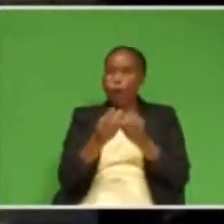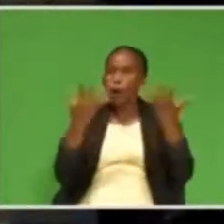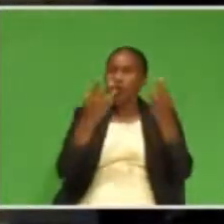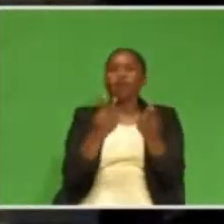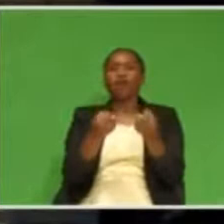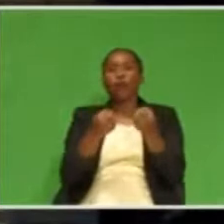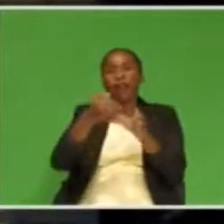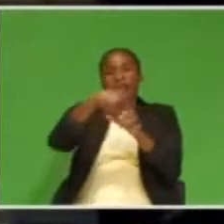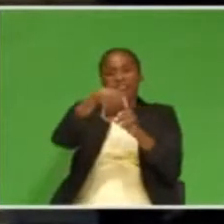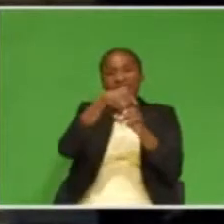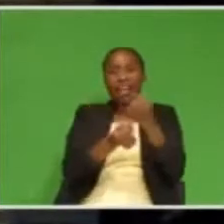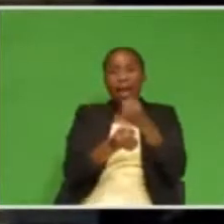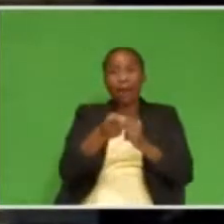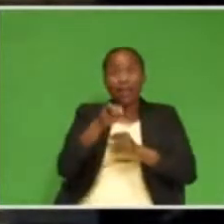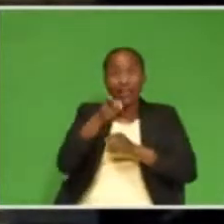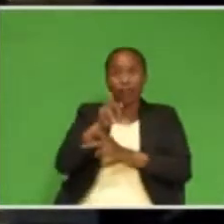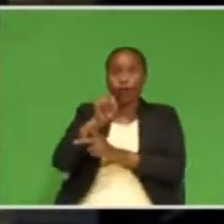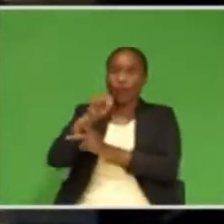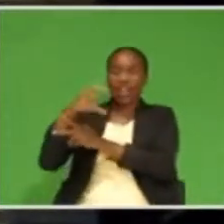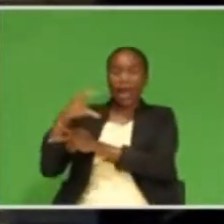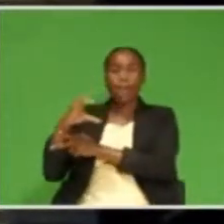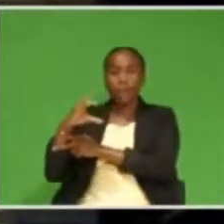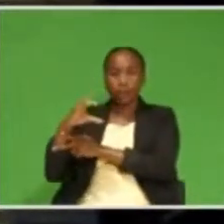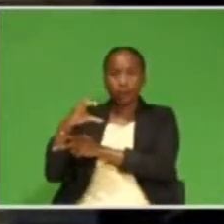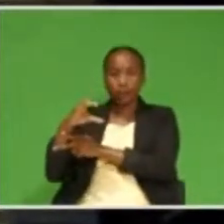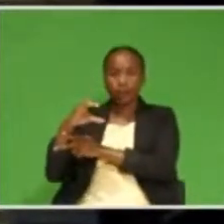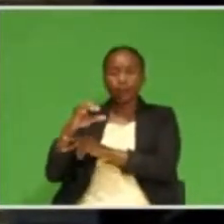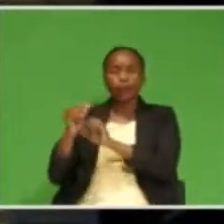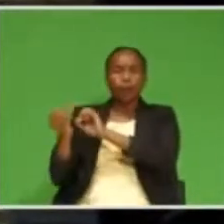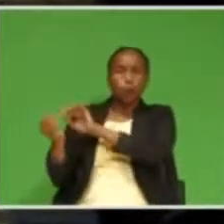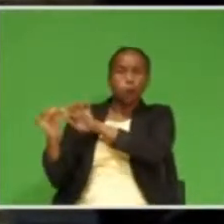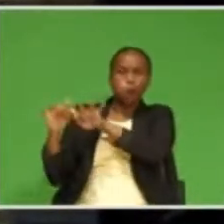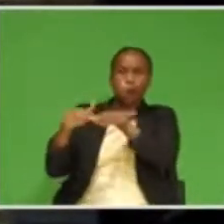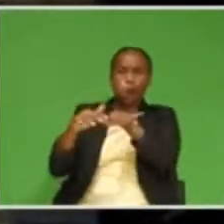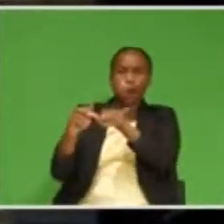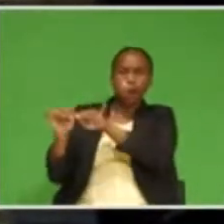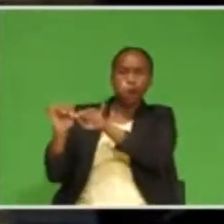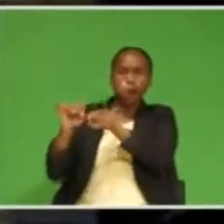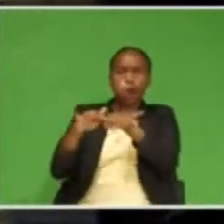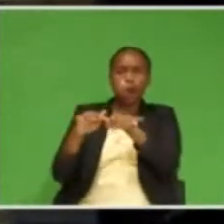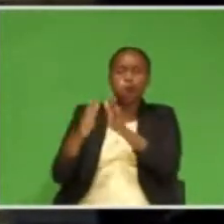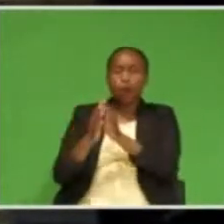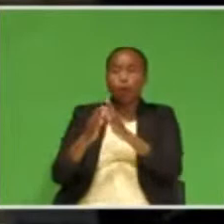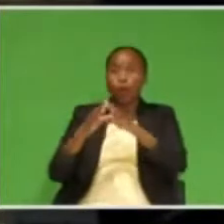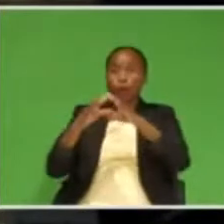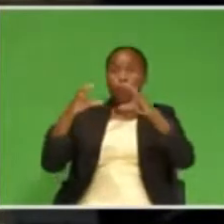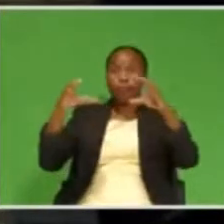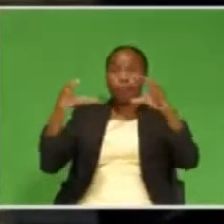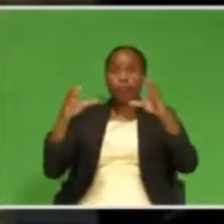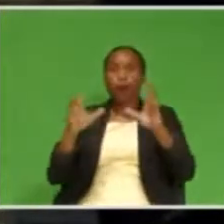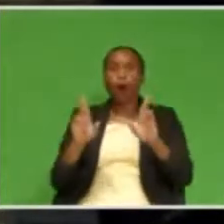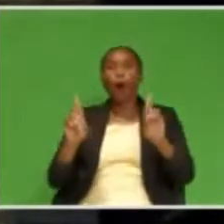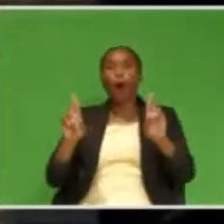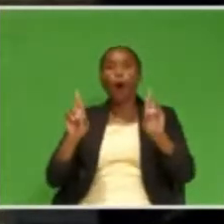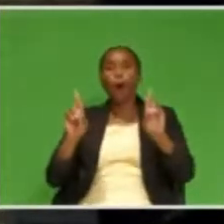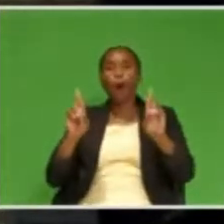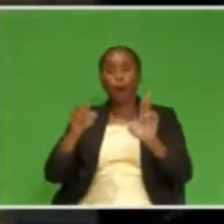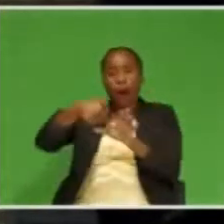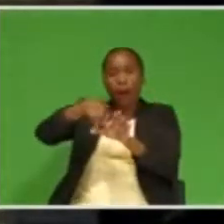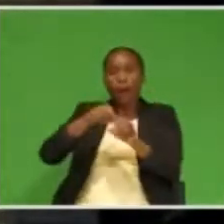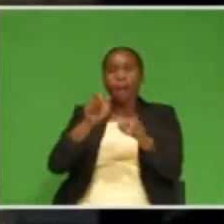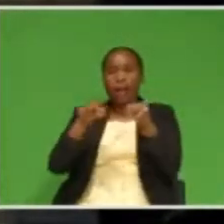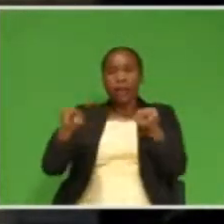that are happening in the Northern Cape. It has ushered in a great deal of hope amongst the people of the Northern